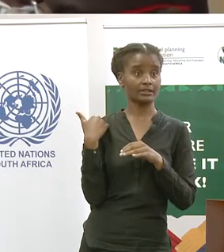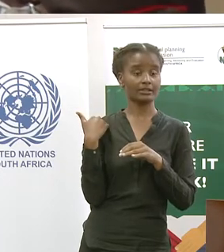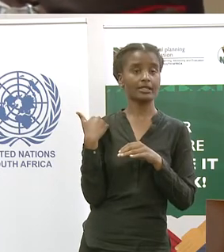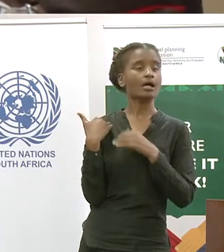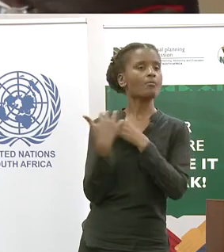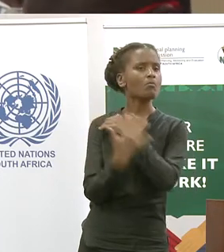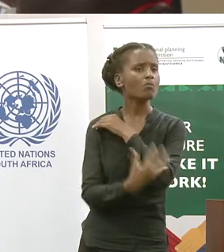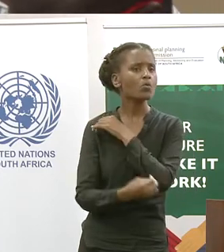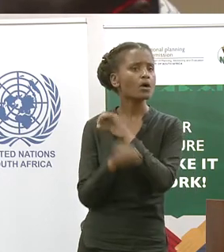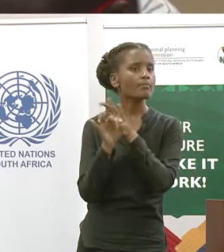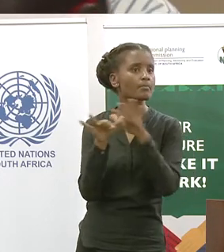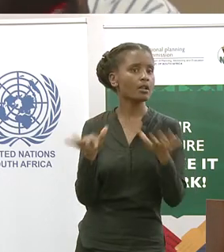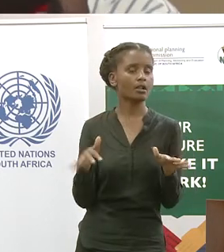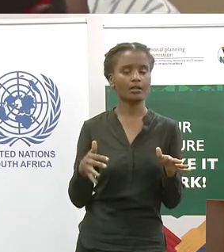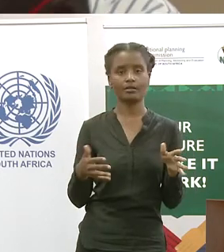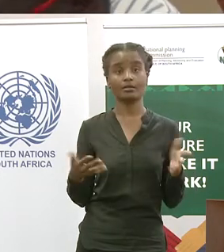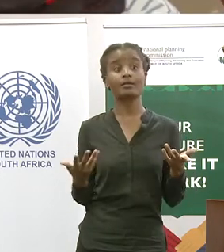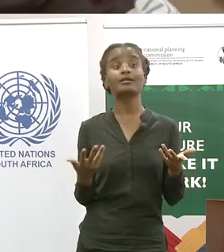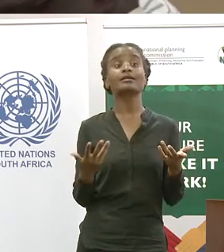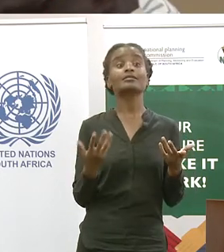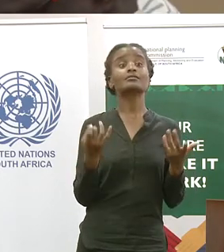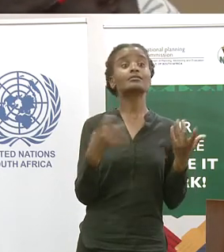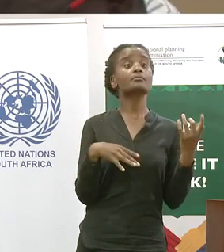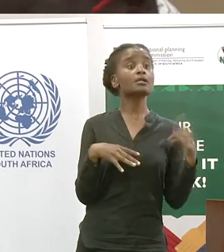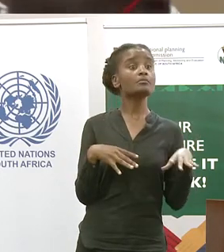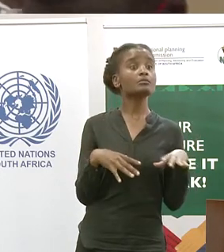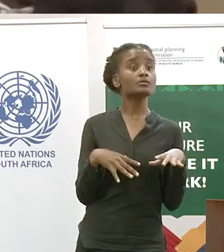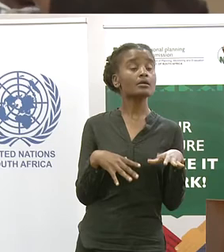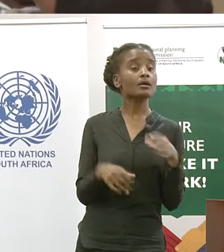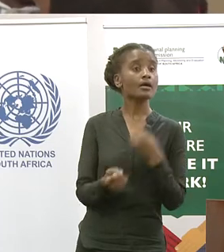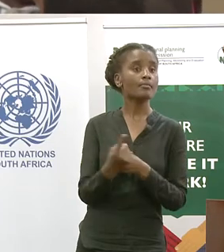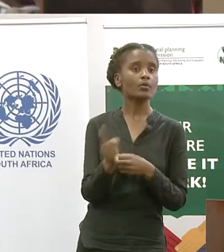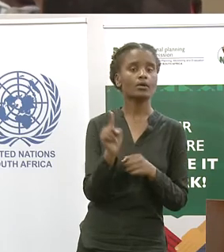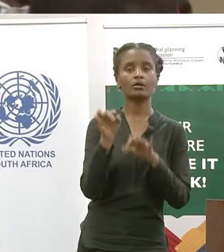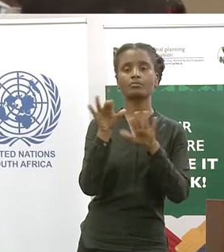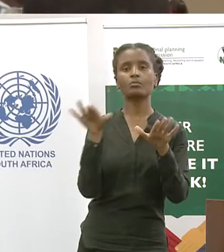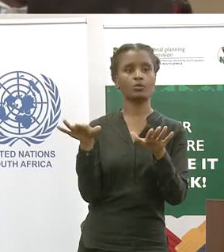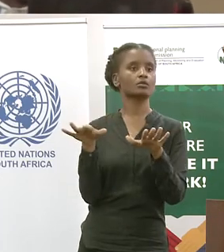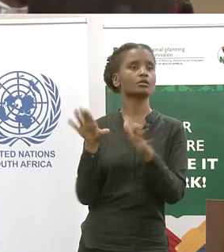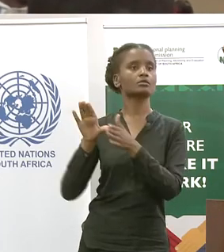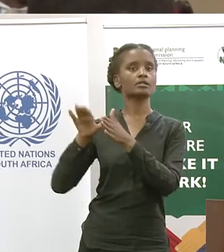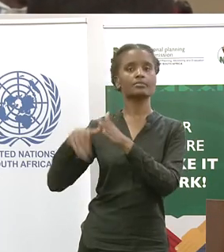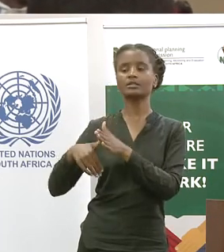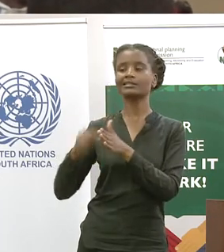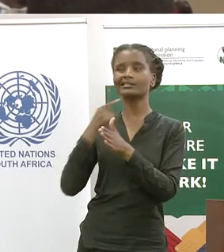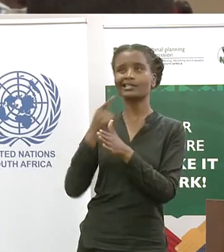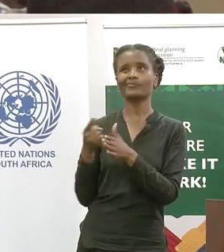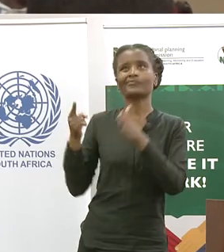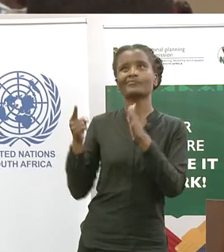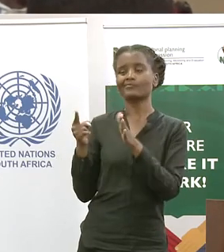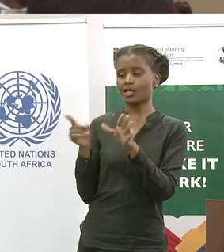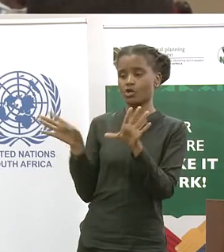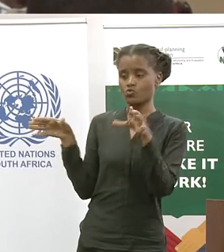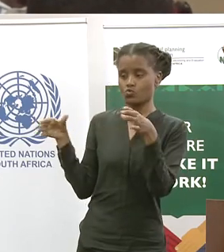individuals, you find disabled people again packaged with the so-called blacks, whilst they are